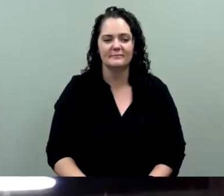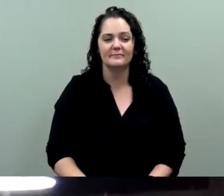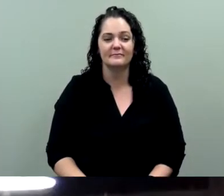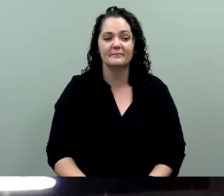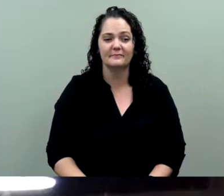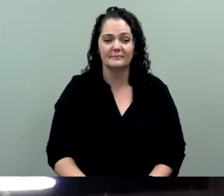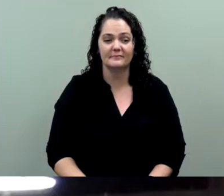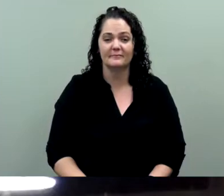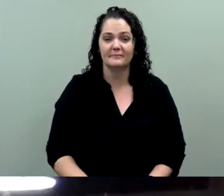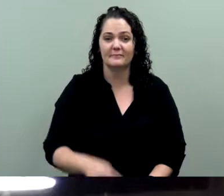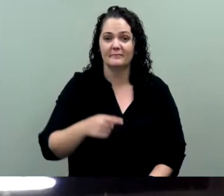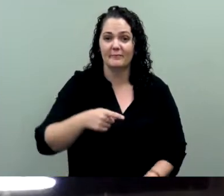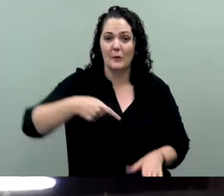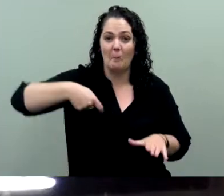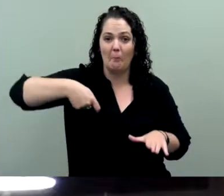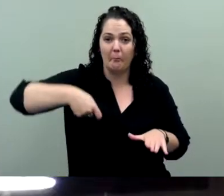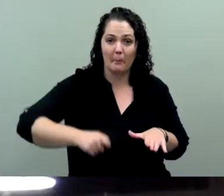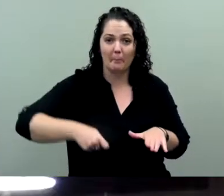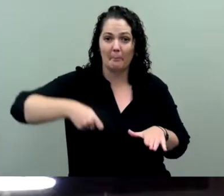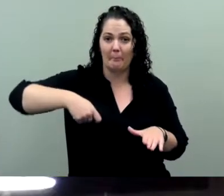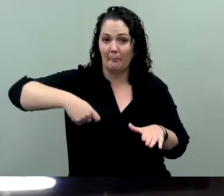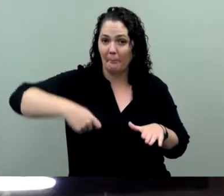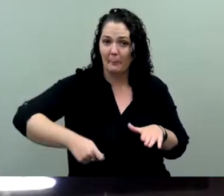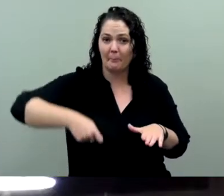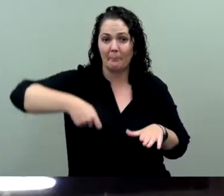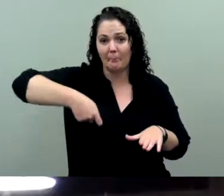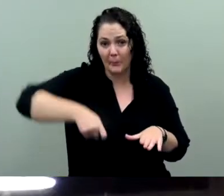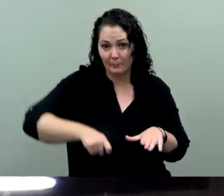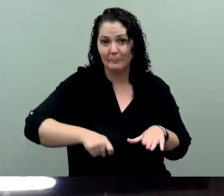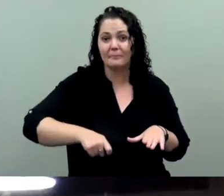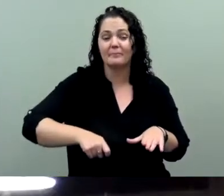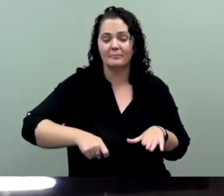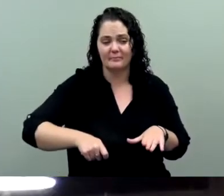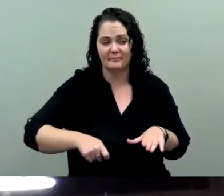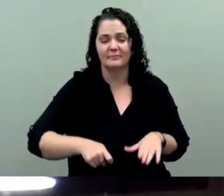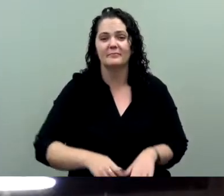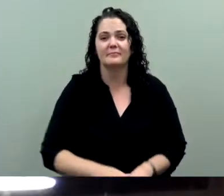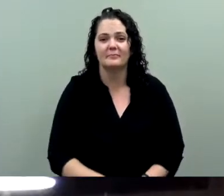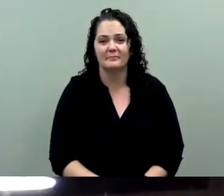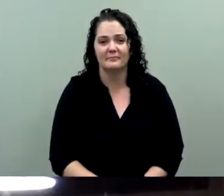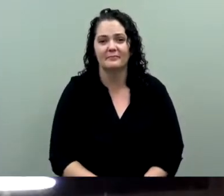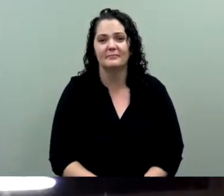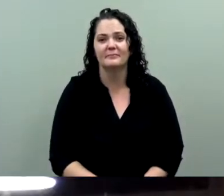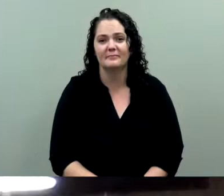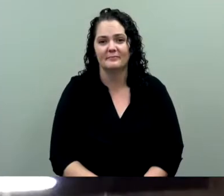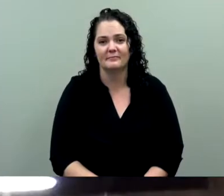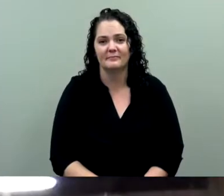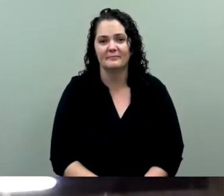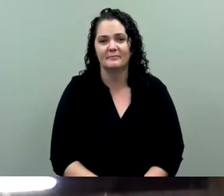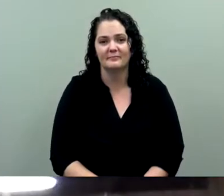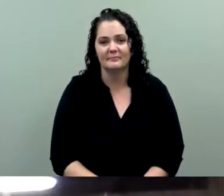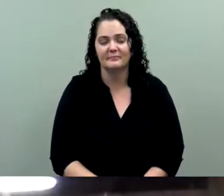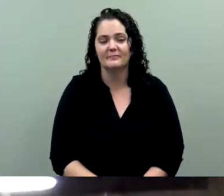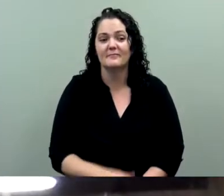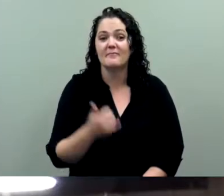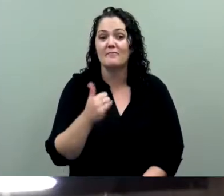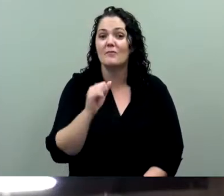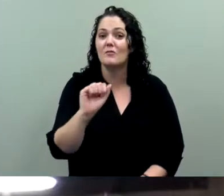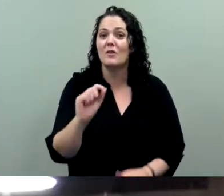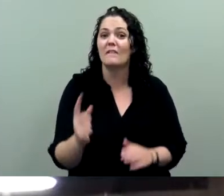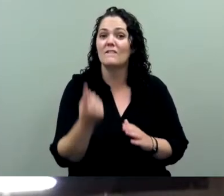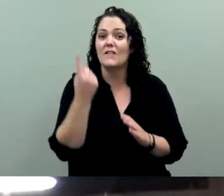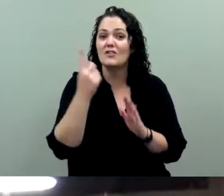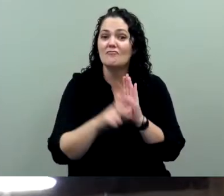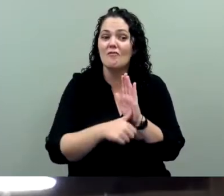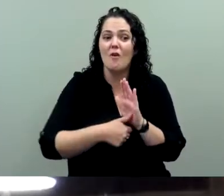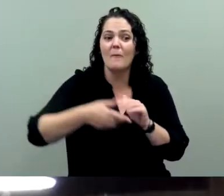and start cutting it into smaller pieces. And when you do that, if you've never cut open an avocado seed before,